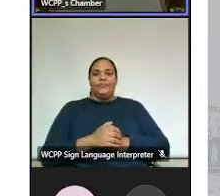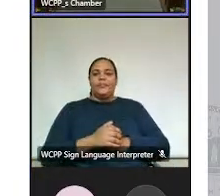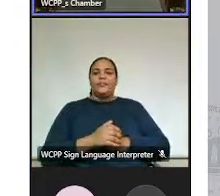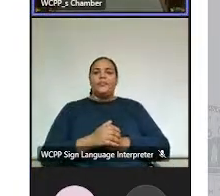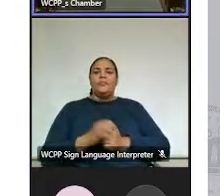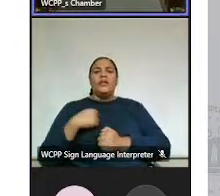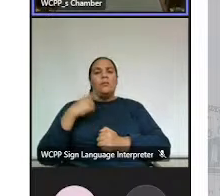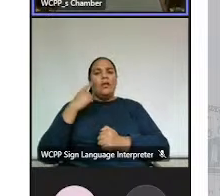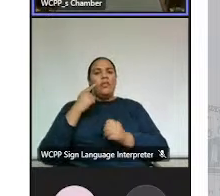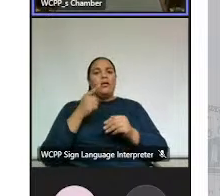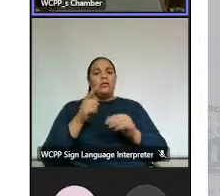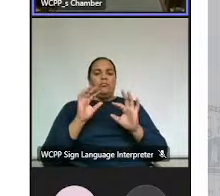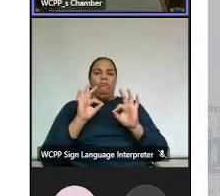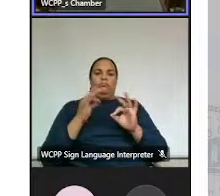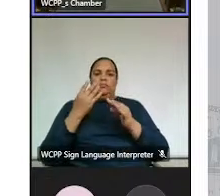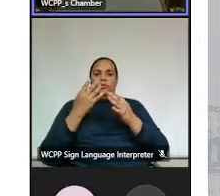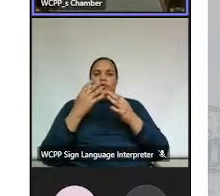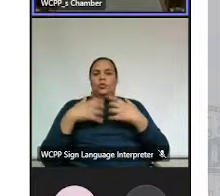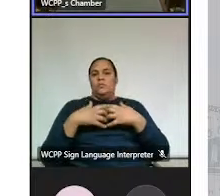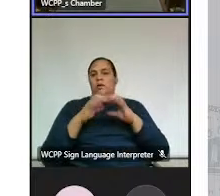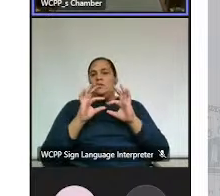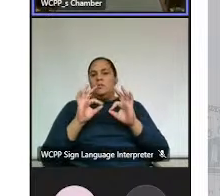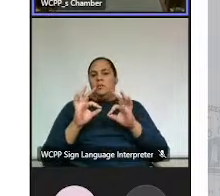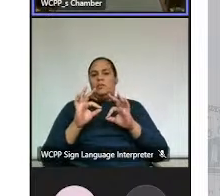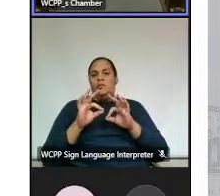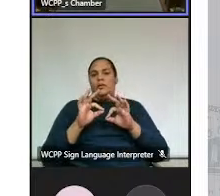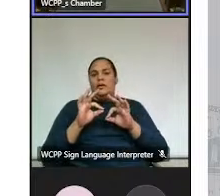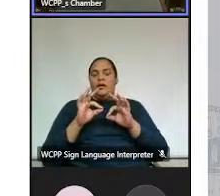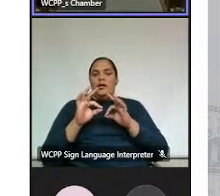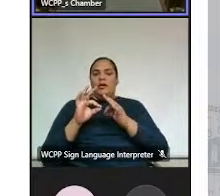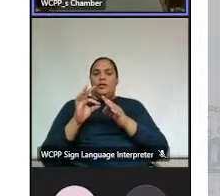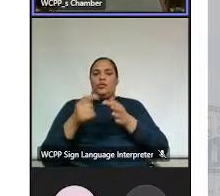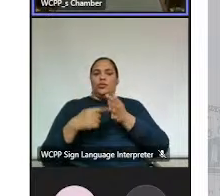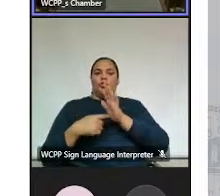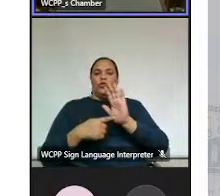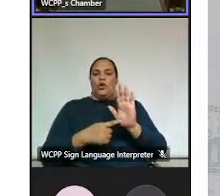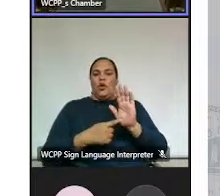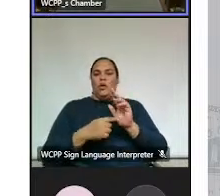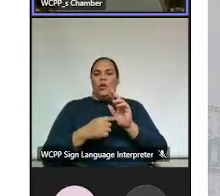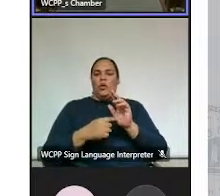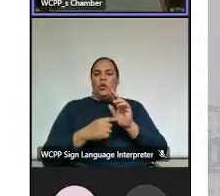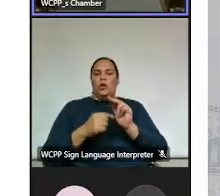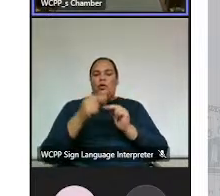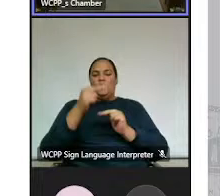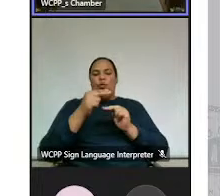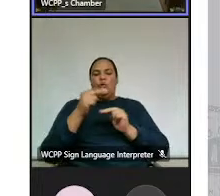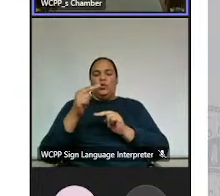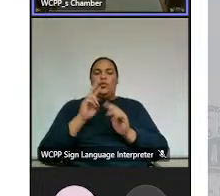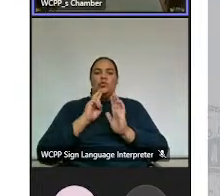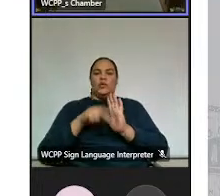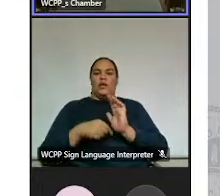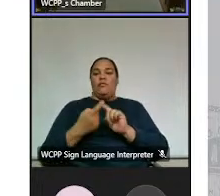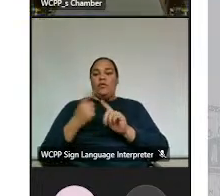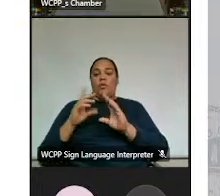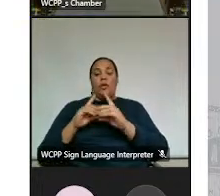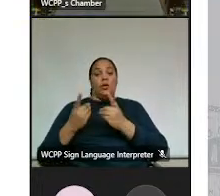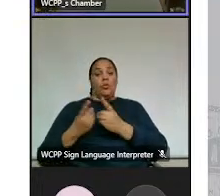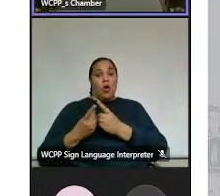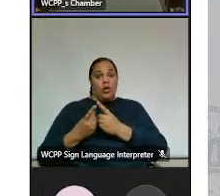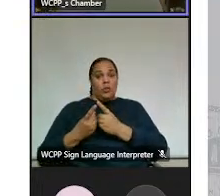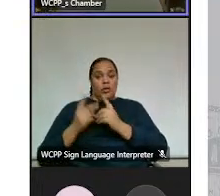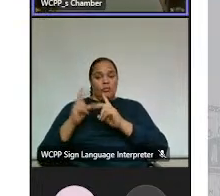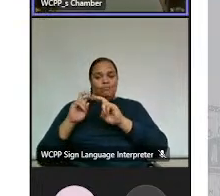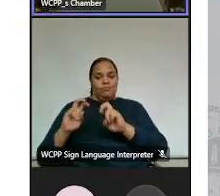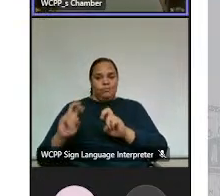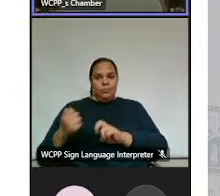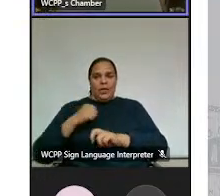I think it's appropriate to set the scene by giving us some brief statistics about the department, who